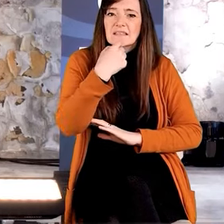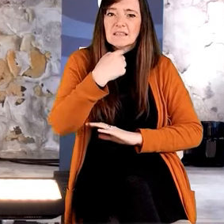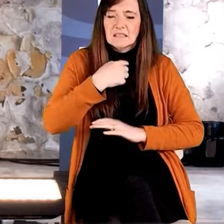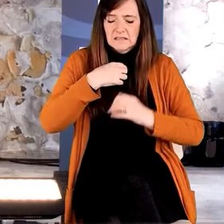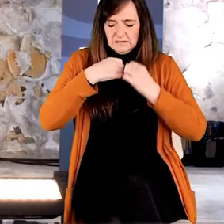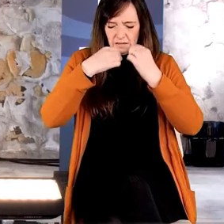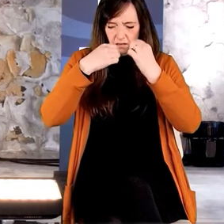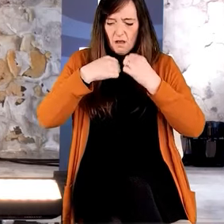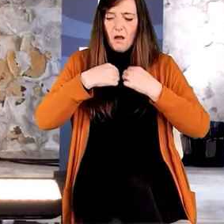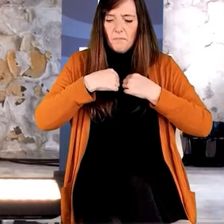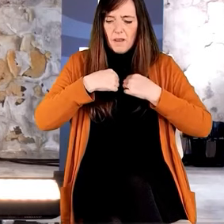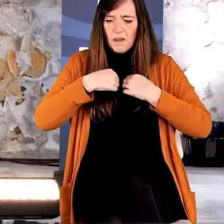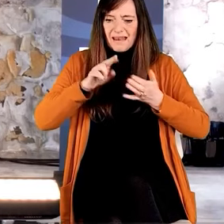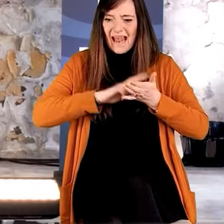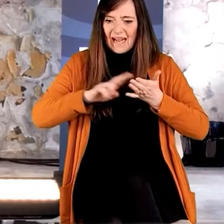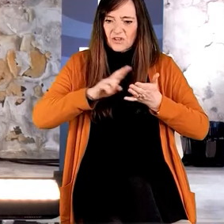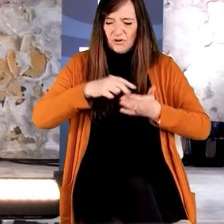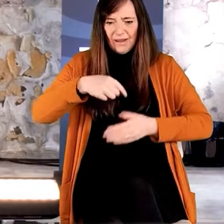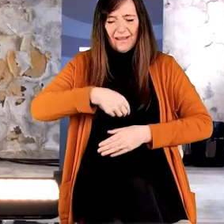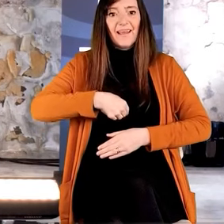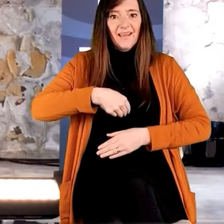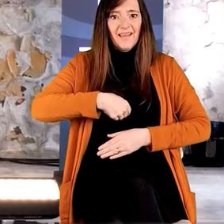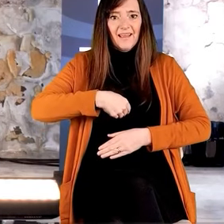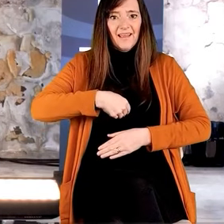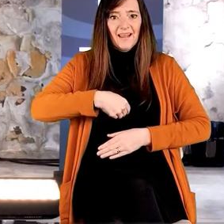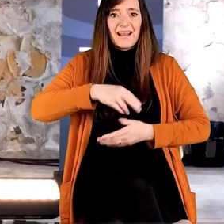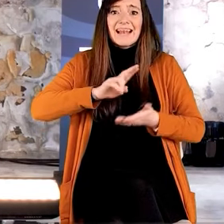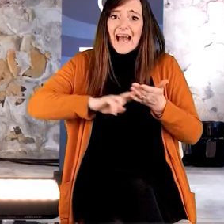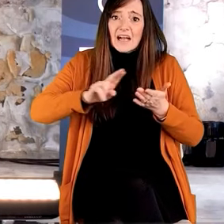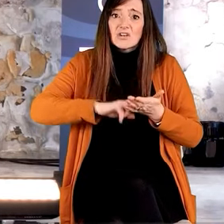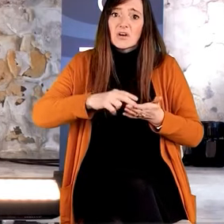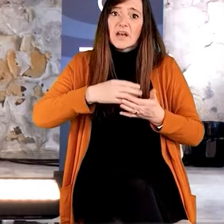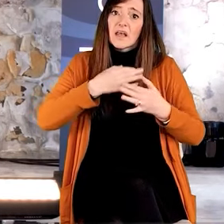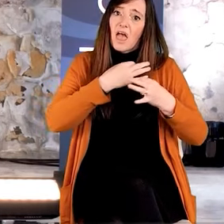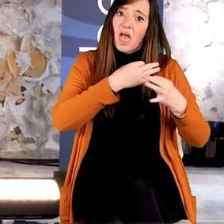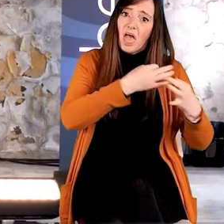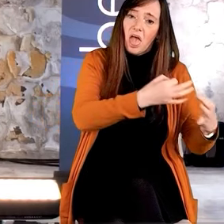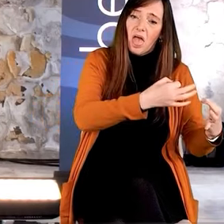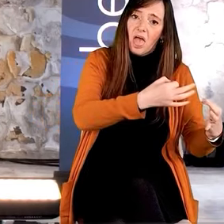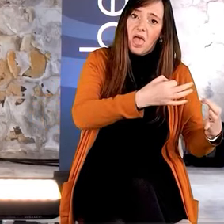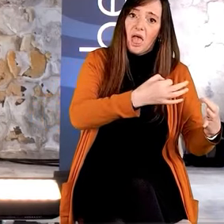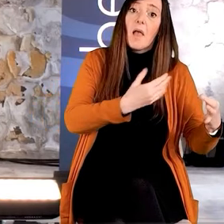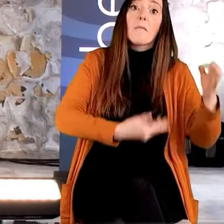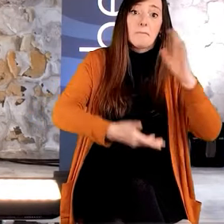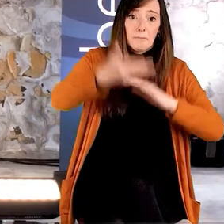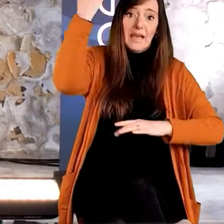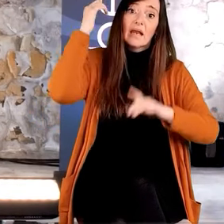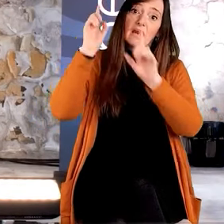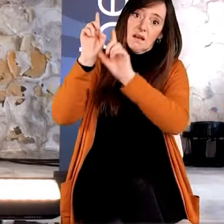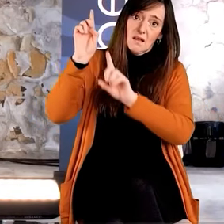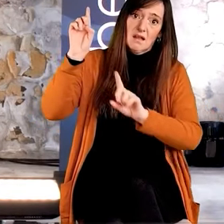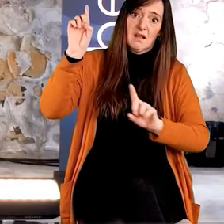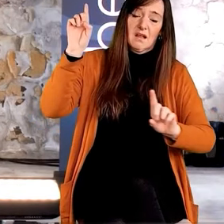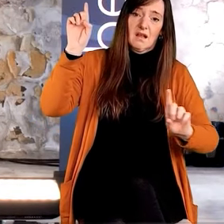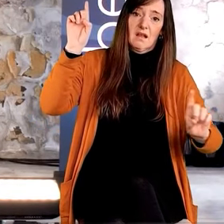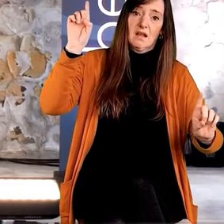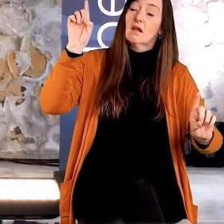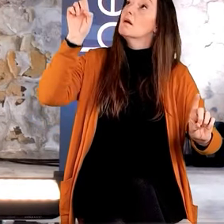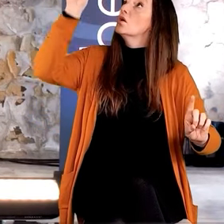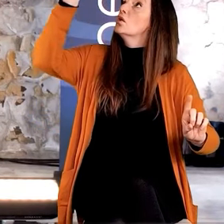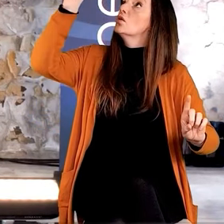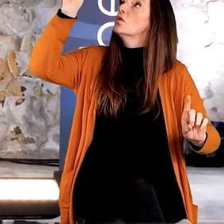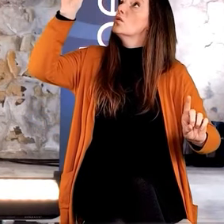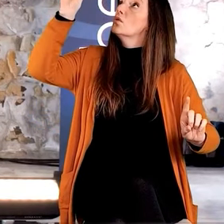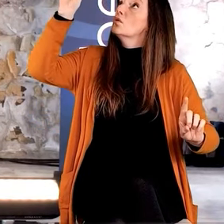to yourself and say to God, that's what I am by nature. That's what I was. I was just walking that